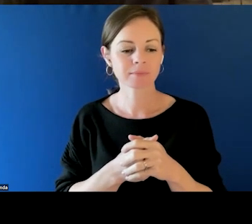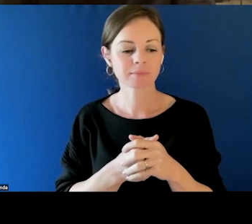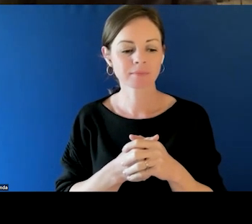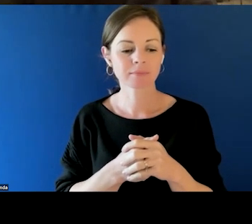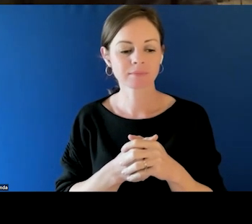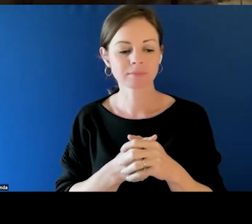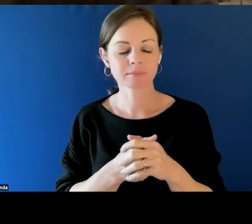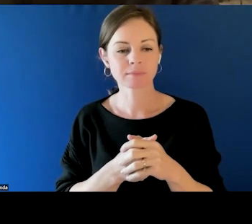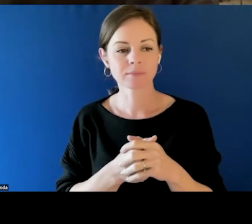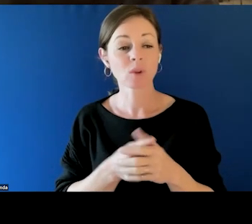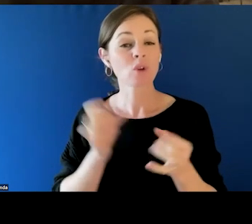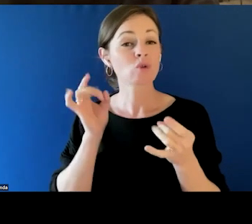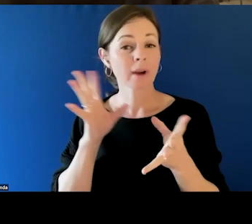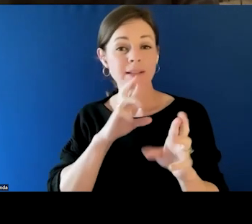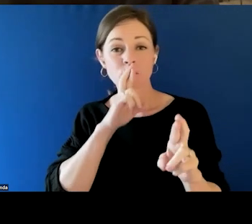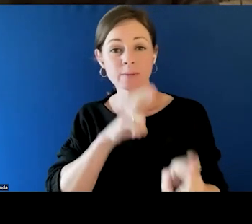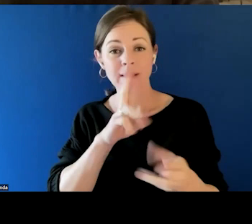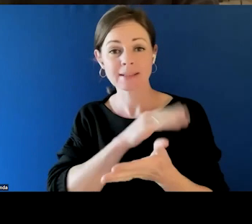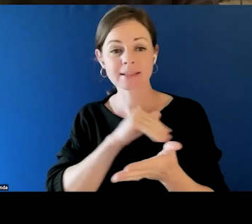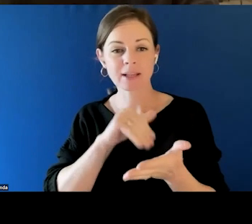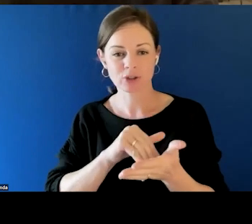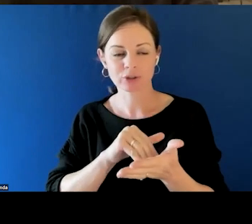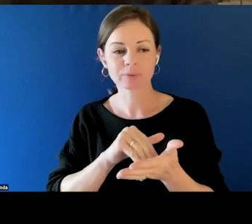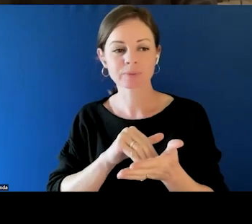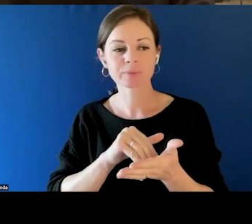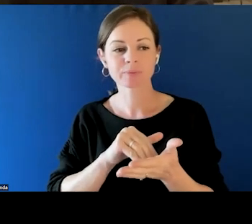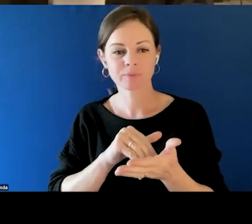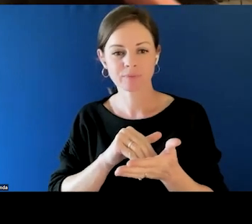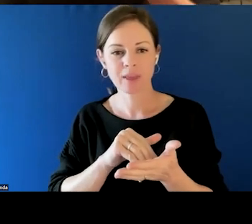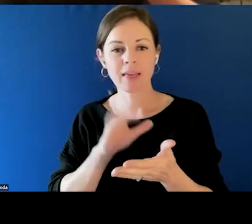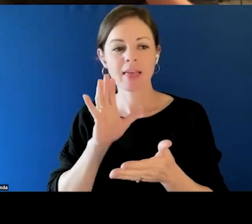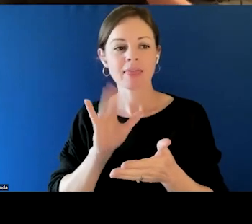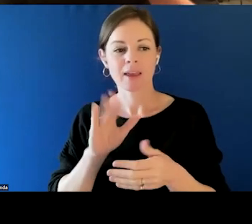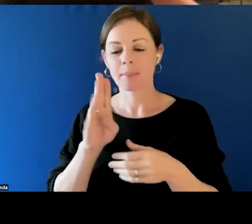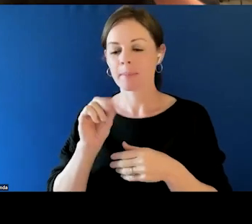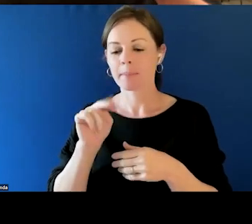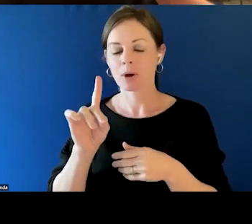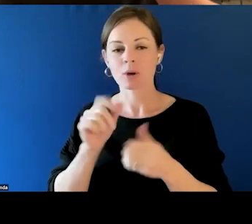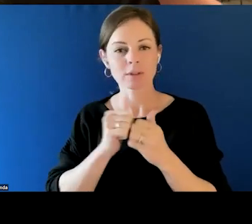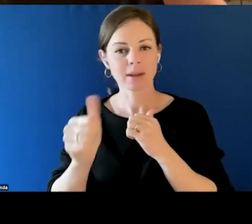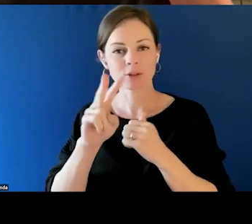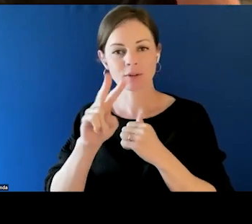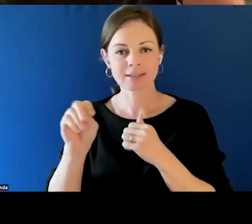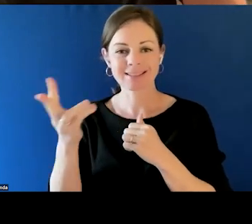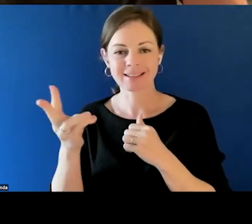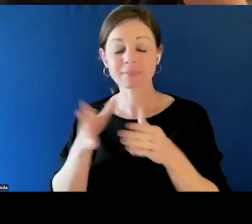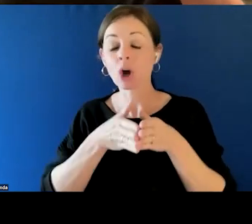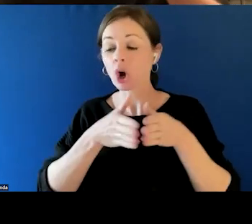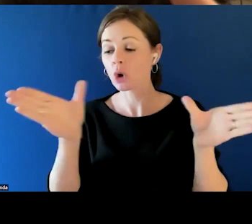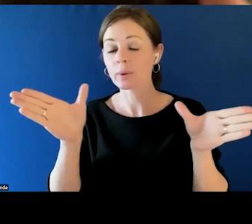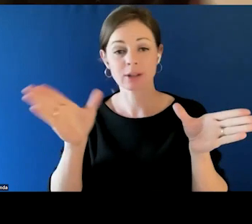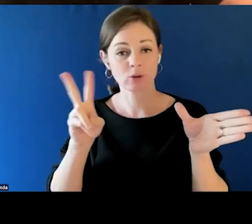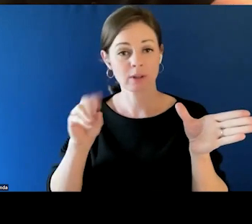Yeah, so the Crisis Response Center, like Jason said, the bond was passed in 2006. It opened in 2011. We